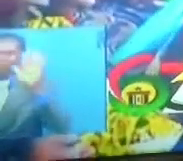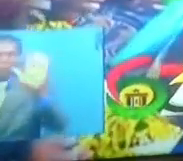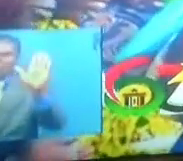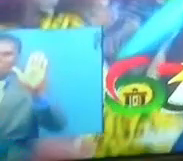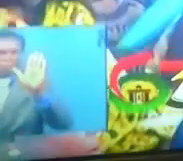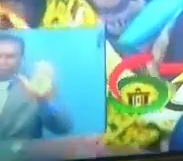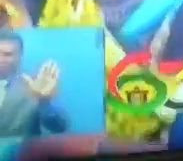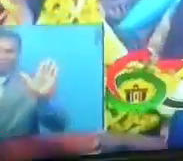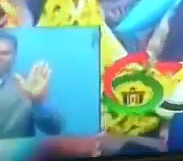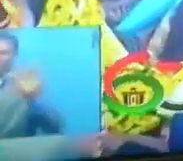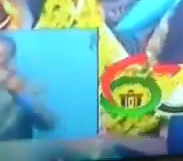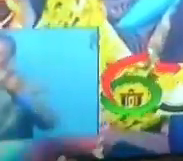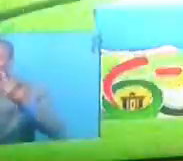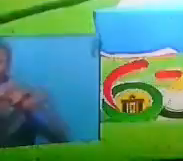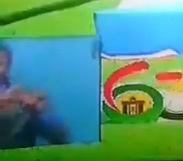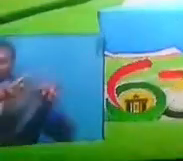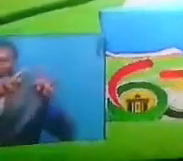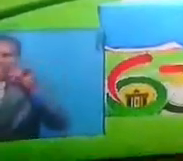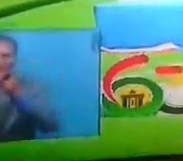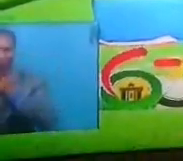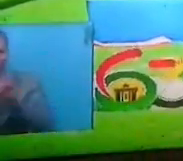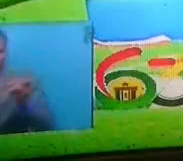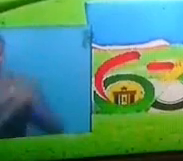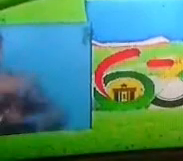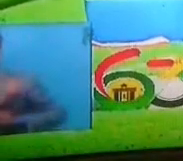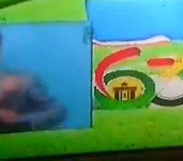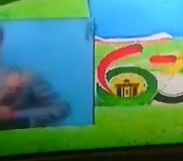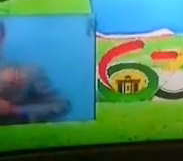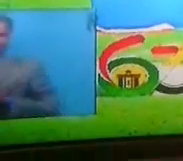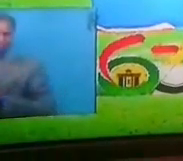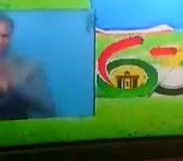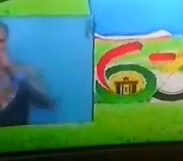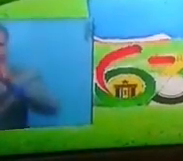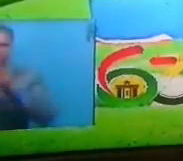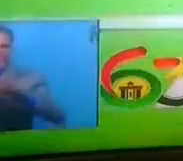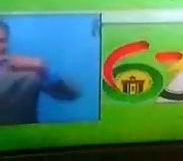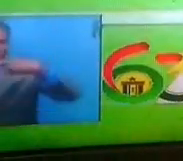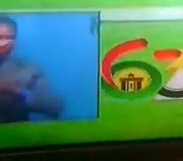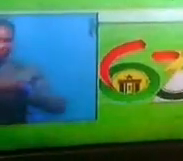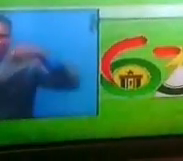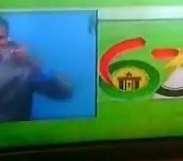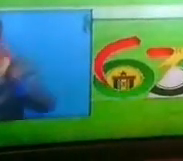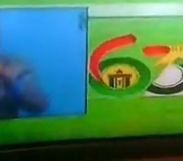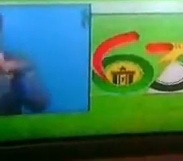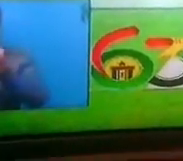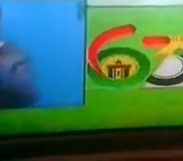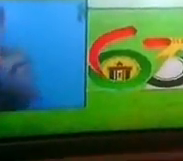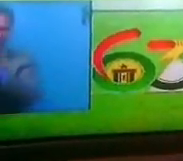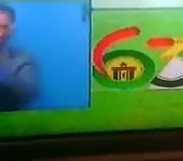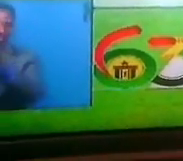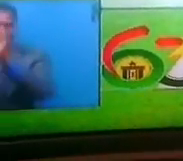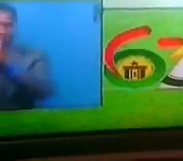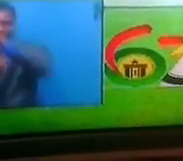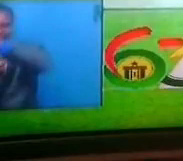cultures, diversity of cultures meeting at one spot, and that spot is